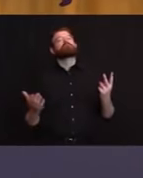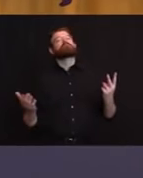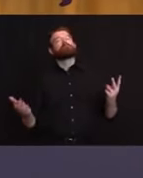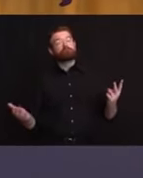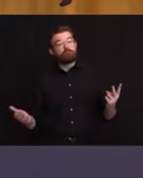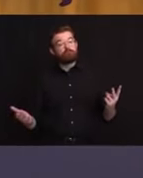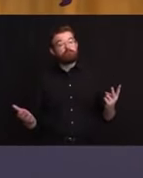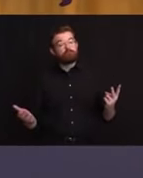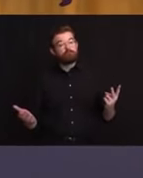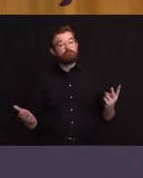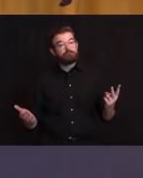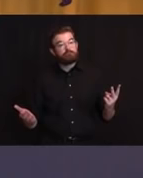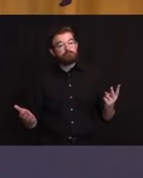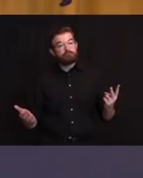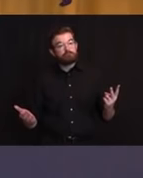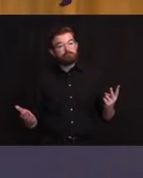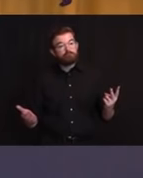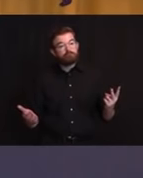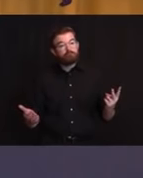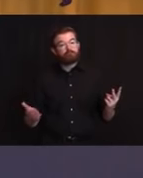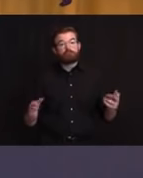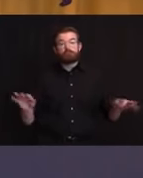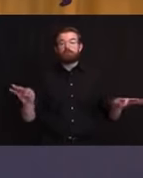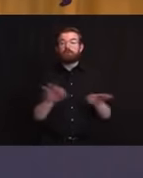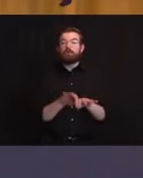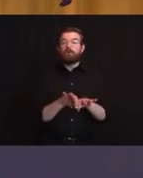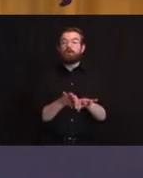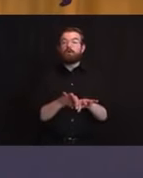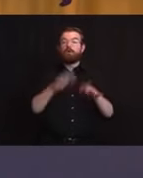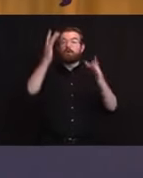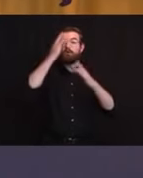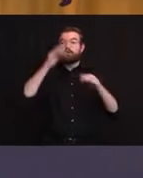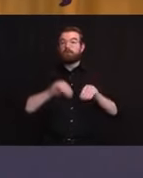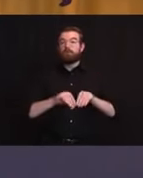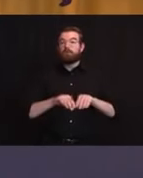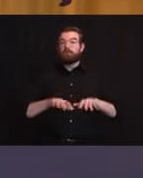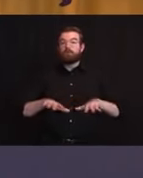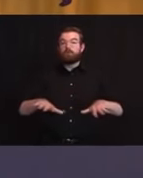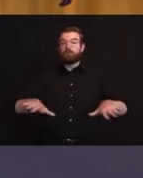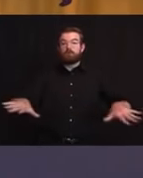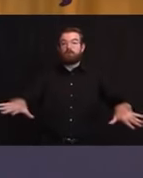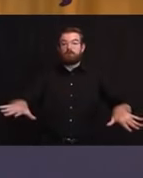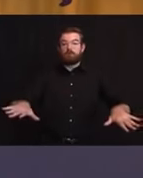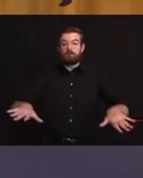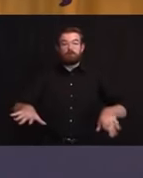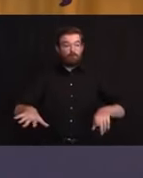virus, including from the asymptomatic young kids, potentially. We've said